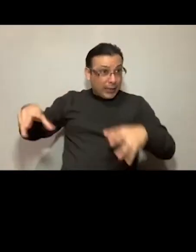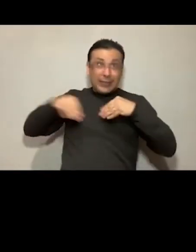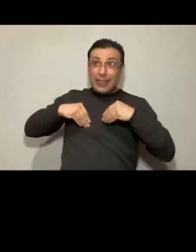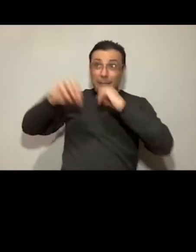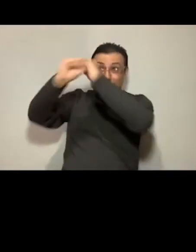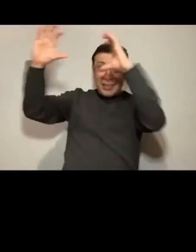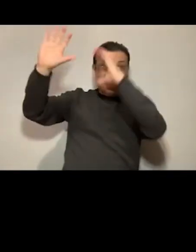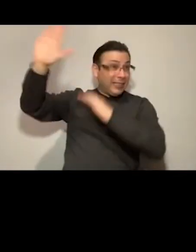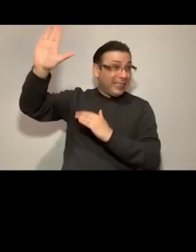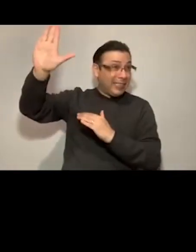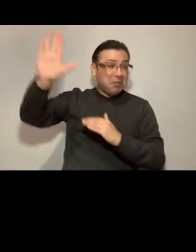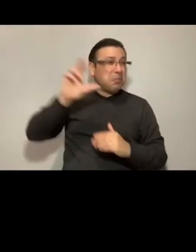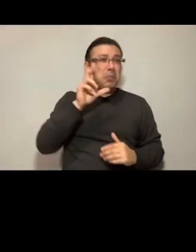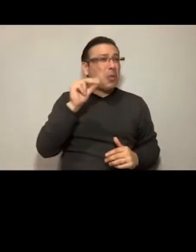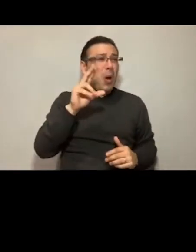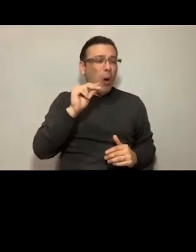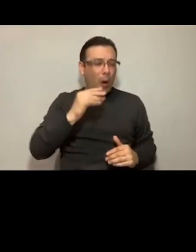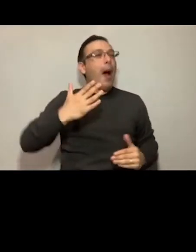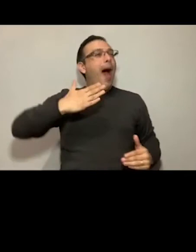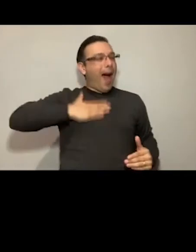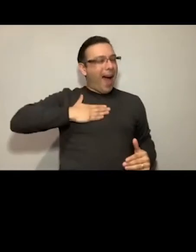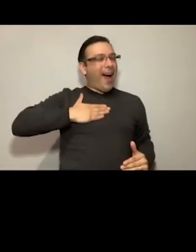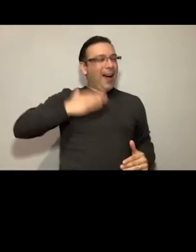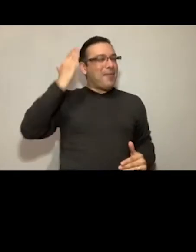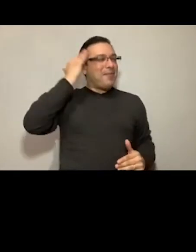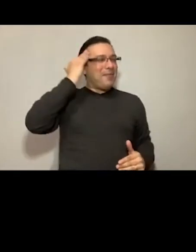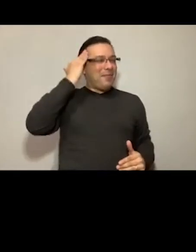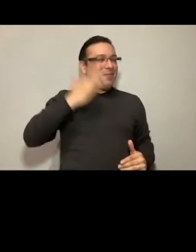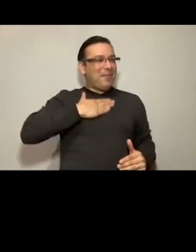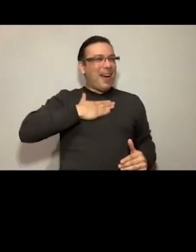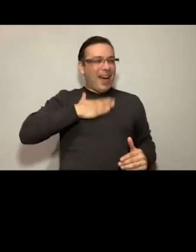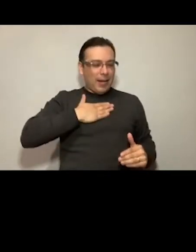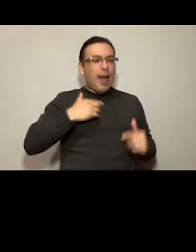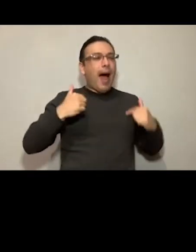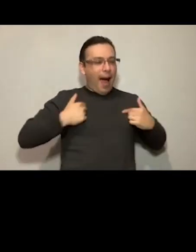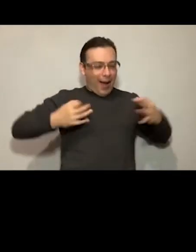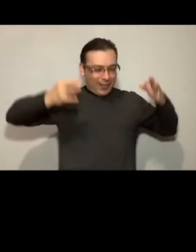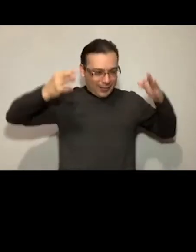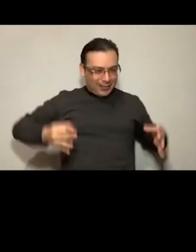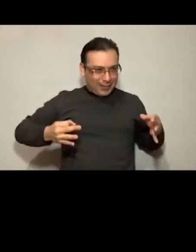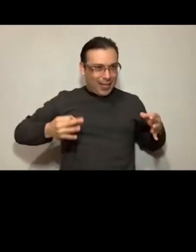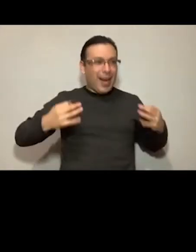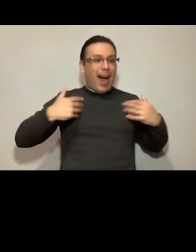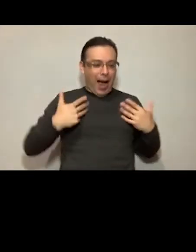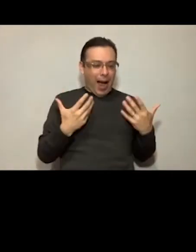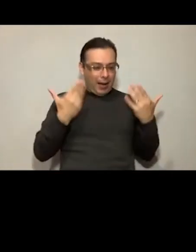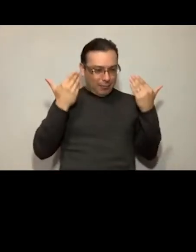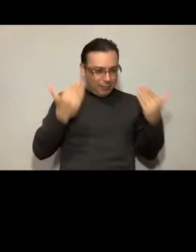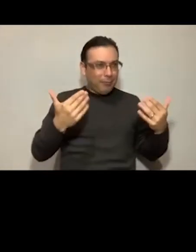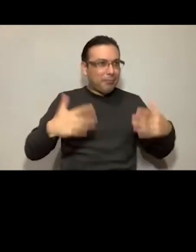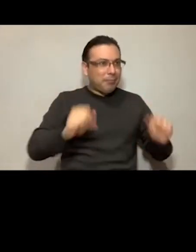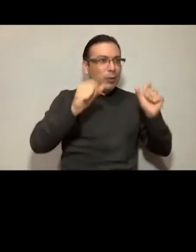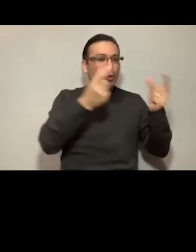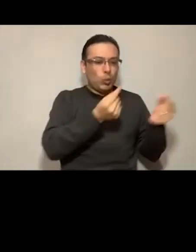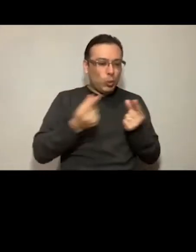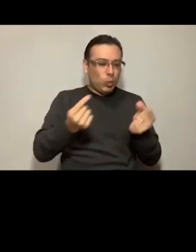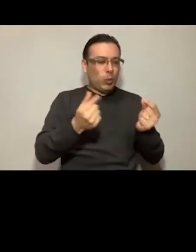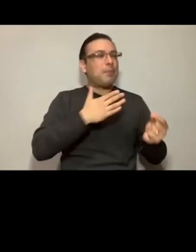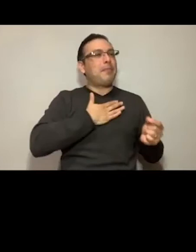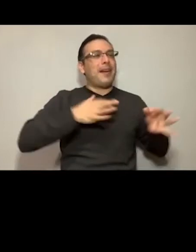So Exactly. therefore, you get to choose how you wish to enter into this field and